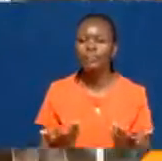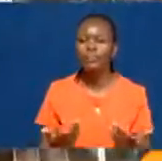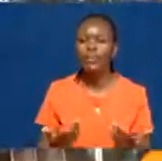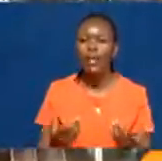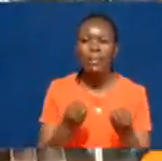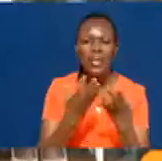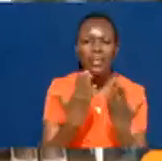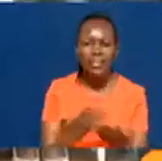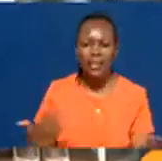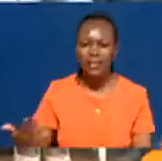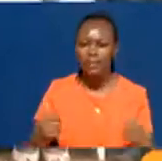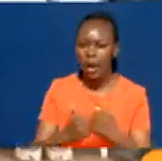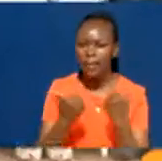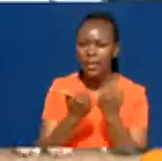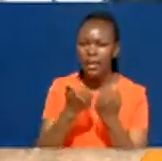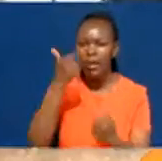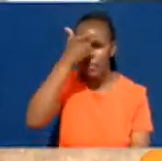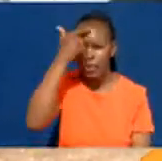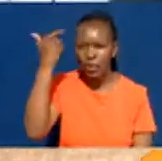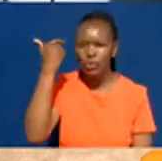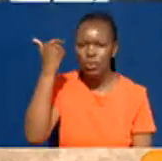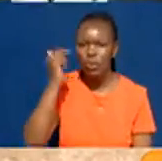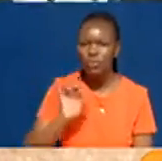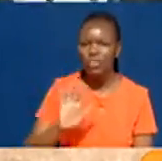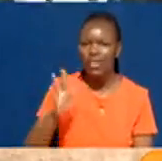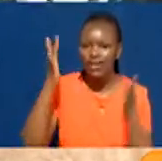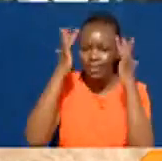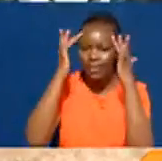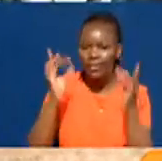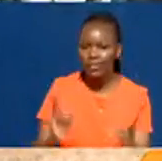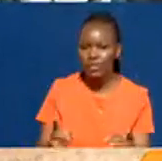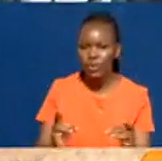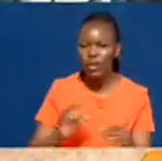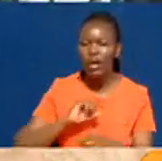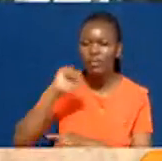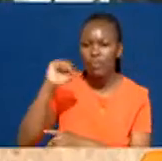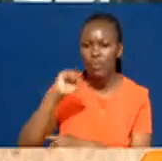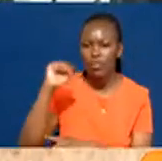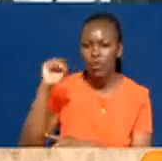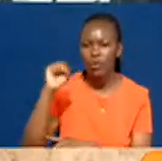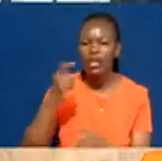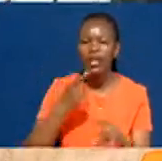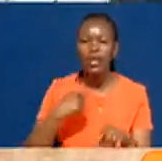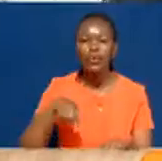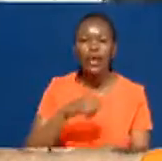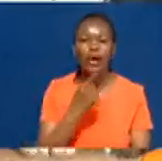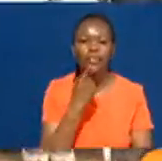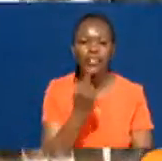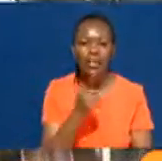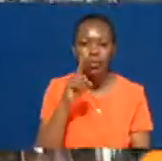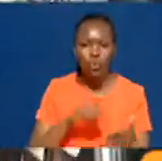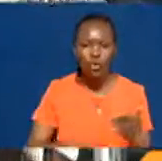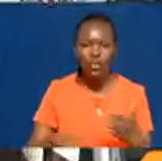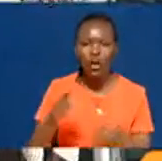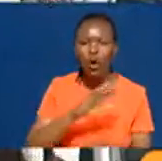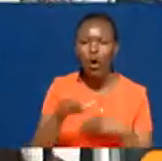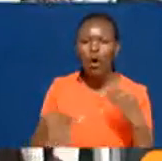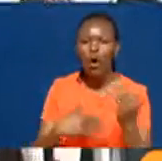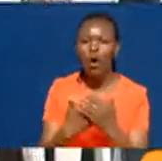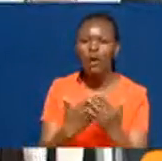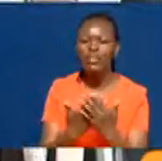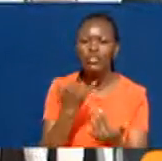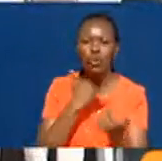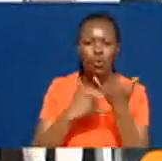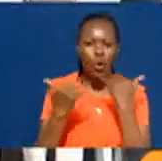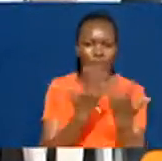wamefanyiwa mambo mengi kwa sababu ya misimamo yao ya kisiasa. Na tumesema haya mambo tutayakomesha. Tunataka kuwa